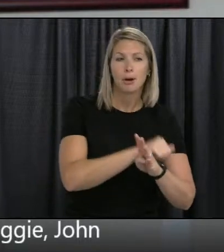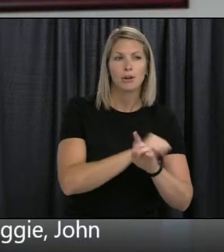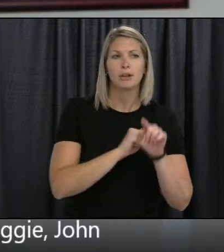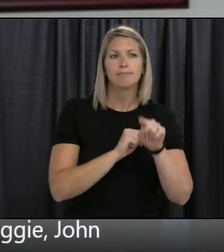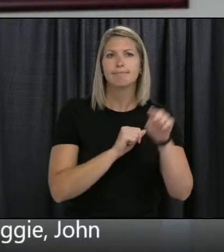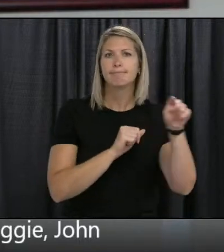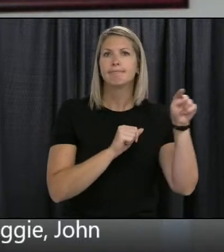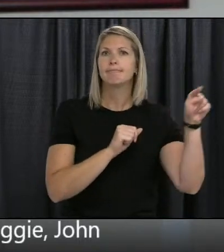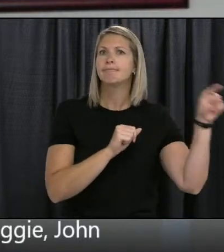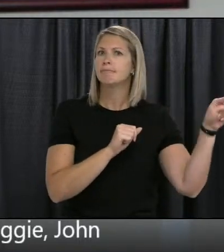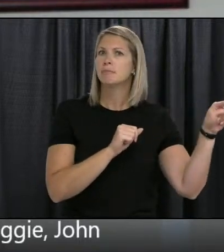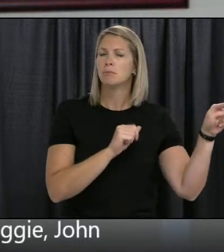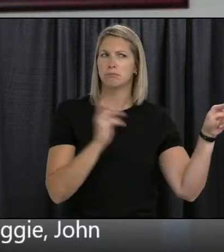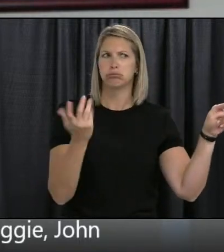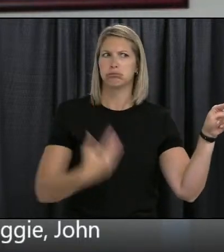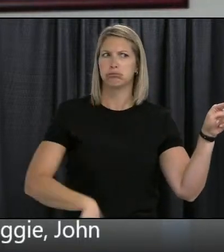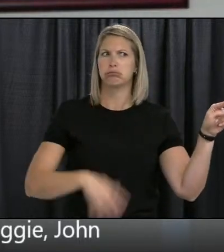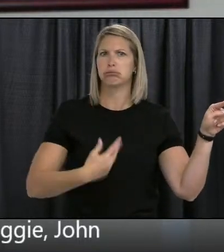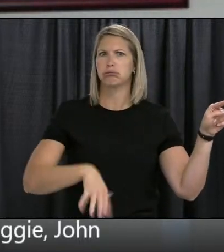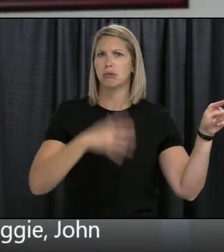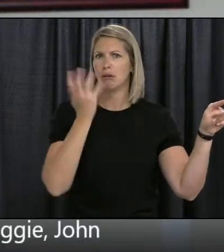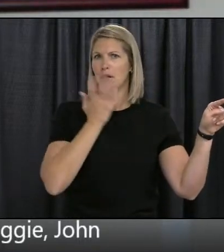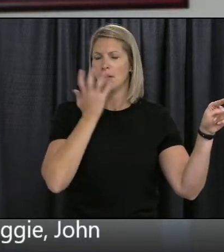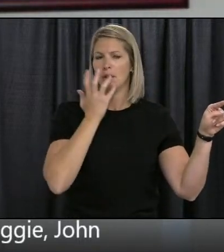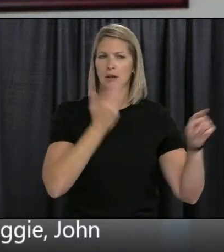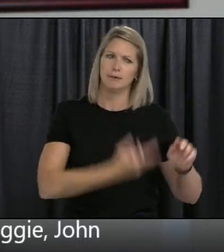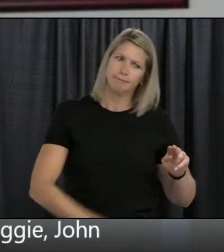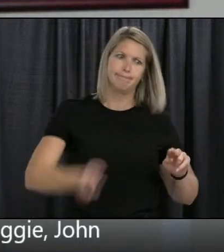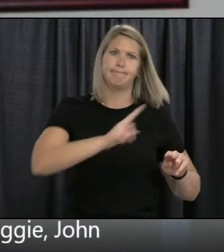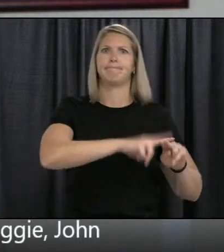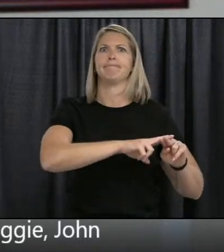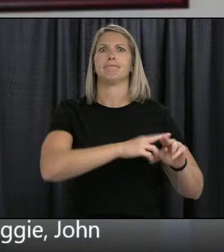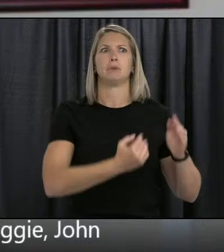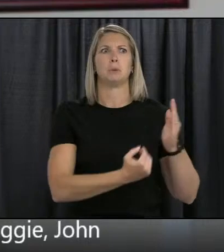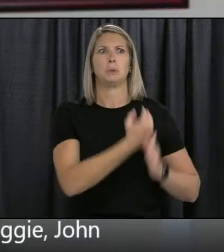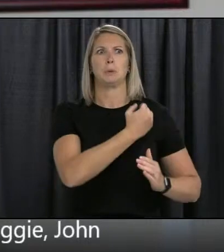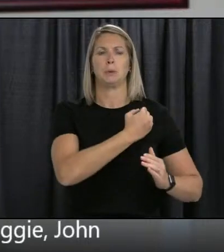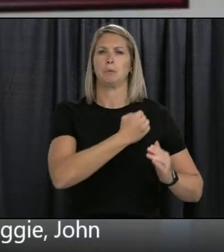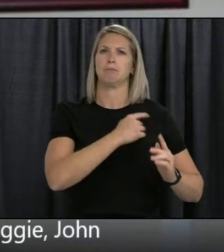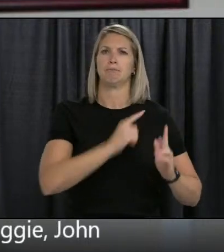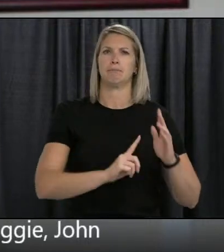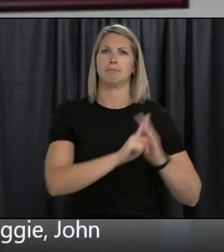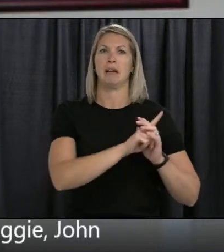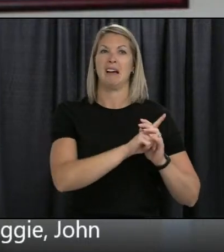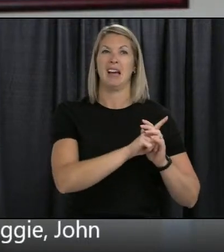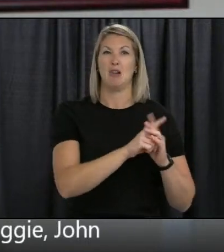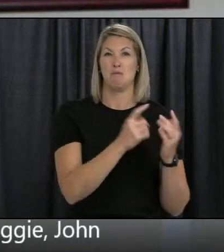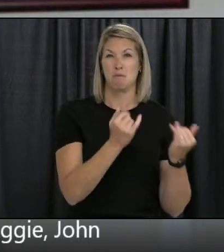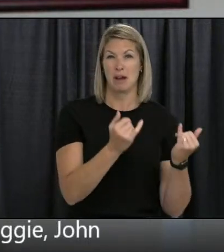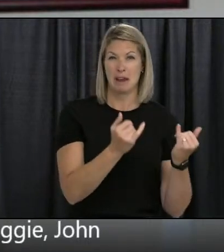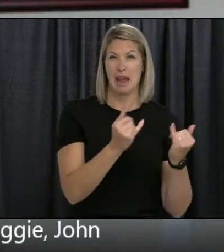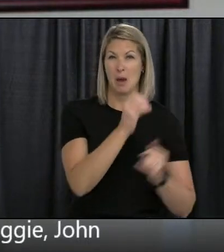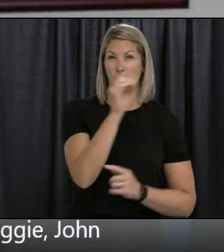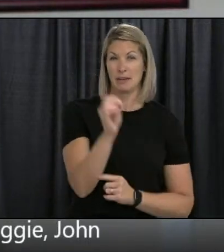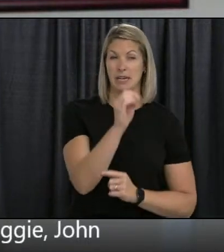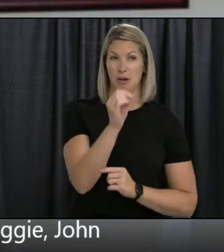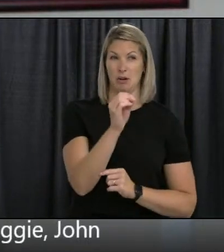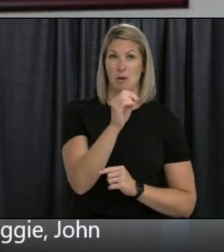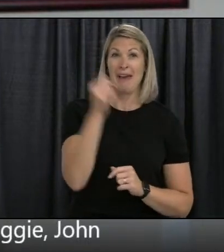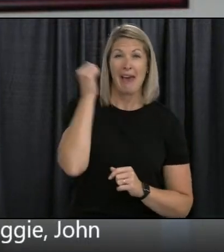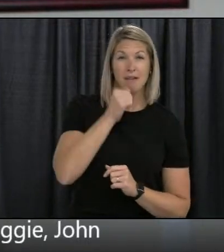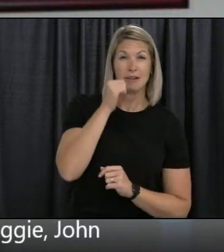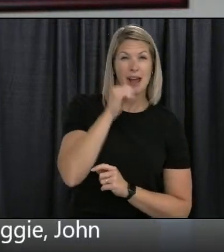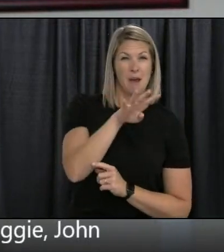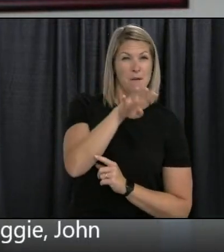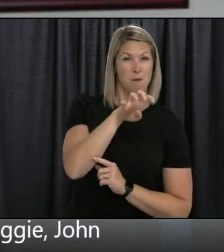that they are having significant increases in new cases. Ontario is averaging 450 new cases a day and